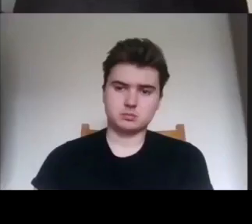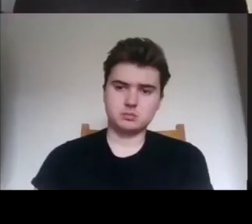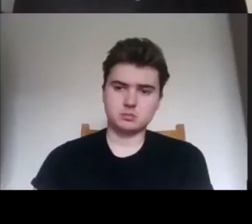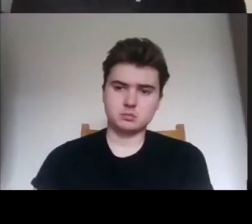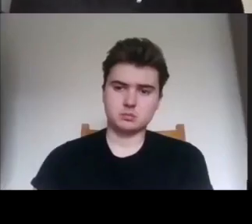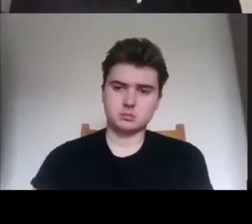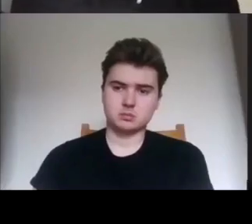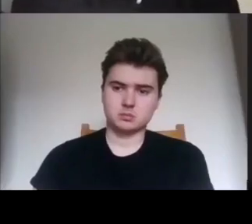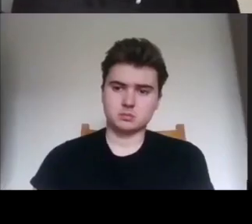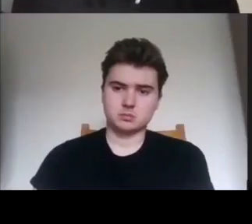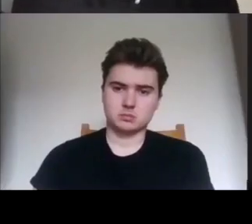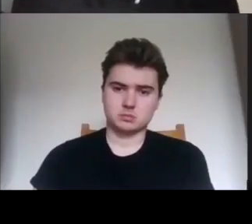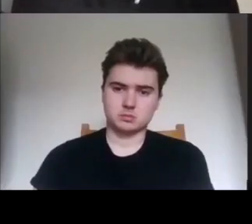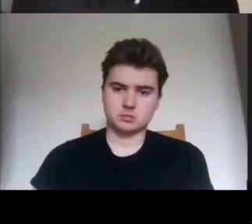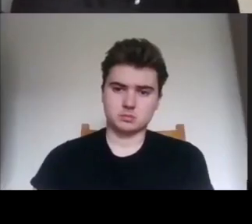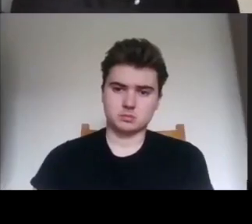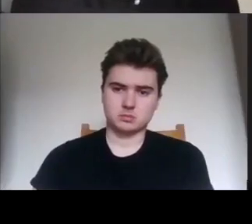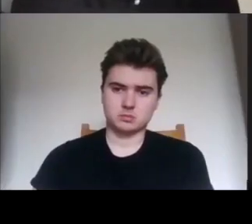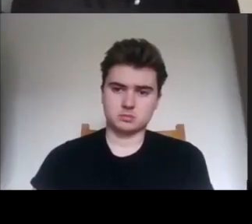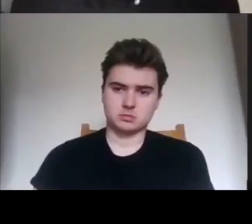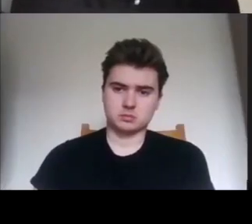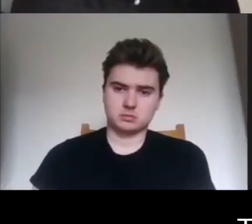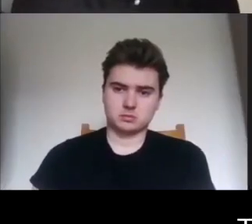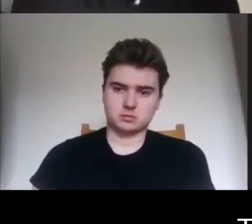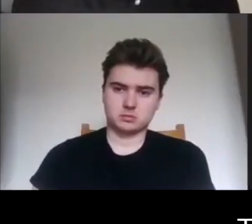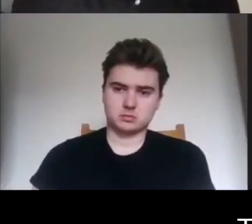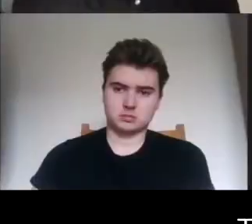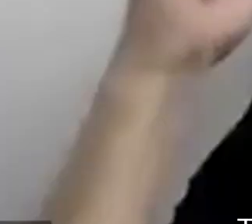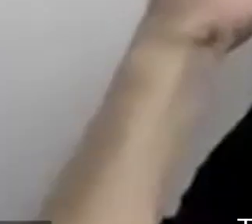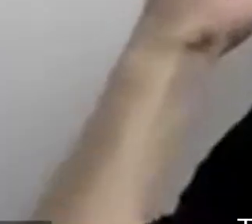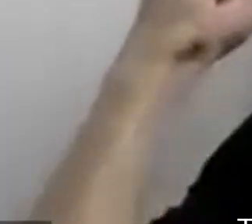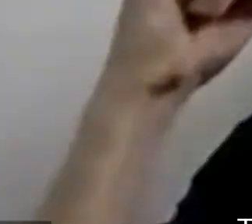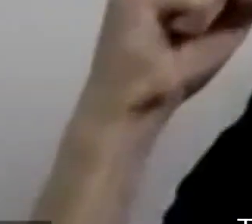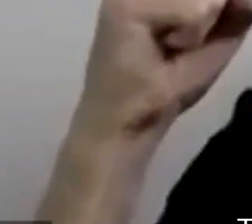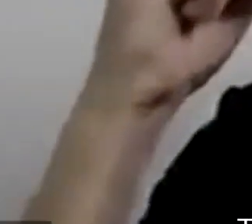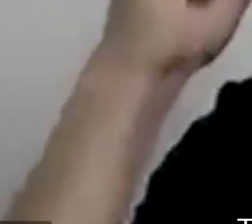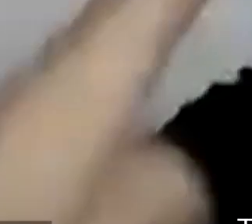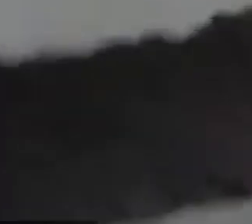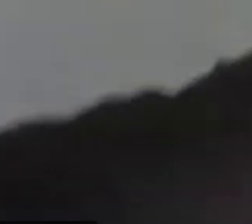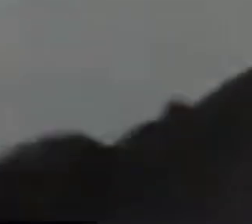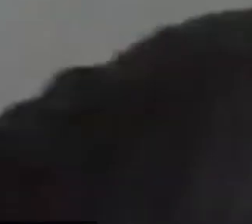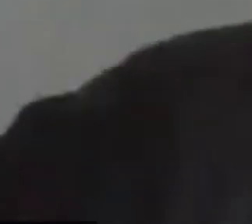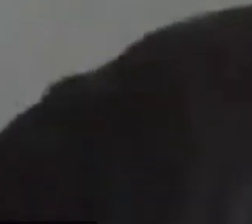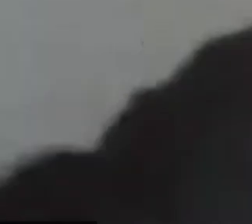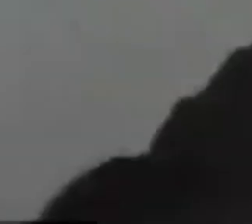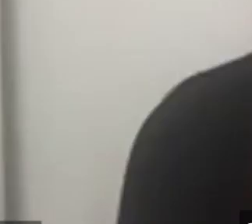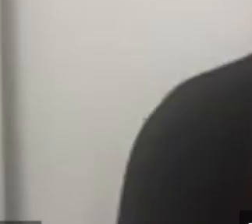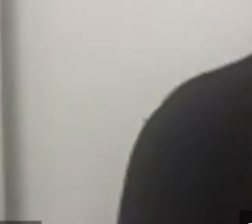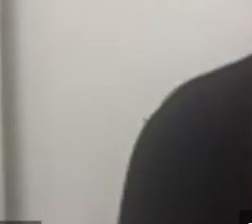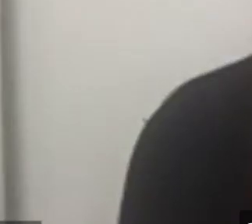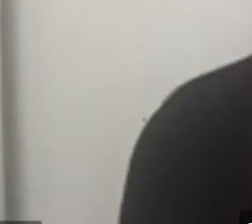shit. For a moment, there's mystified silence as it sinks in. Then suddenly, all around them, the staff go